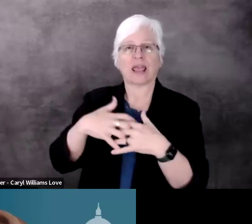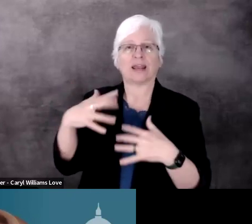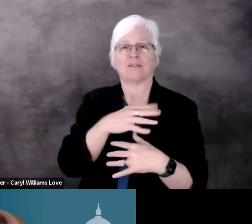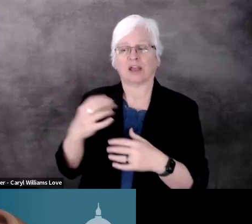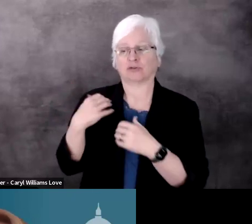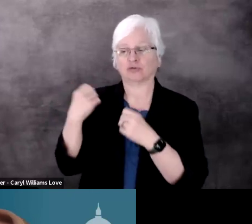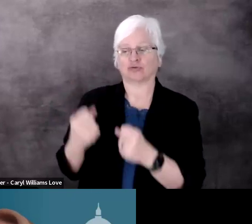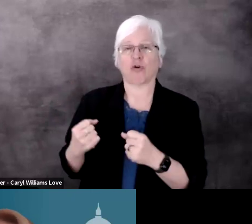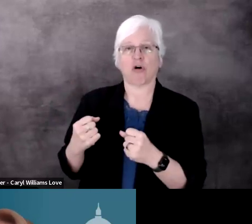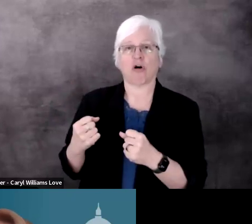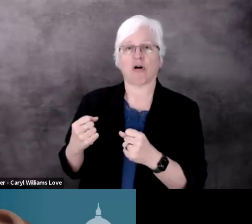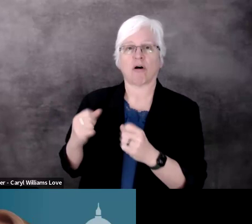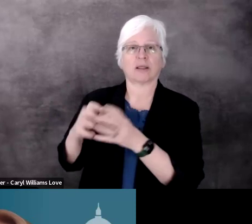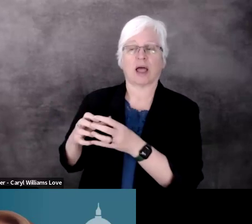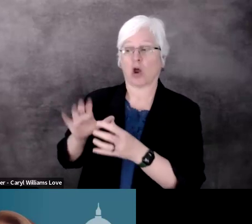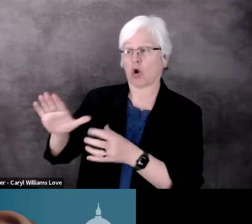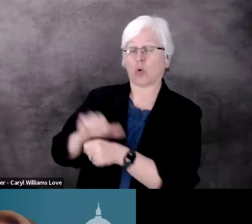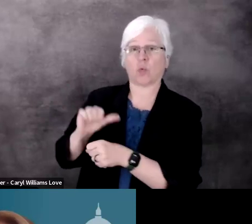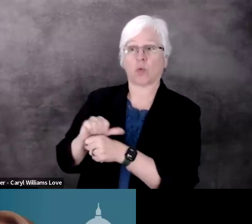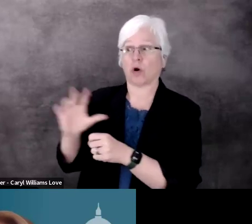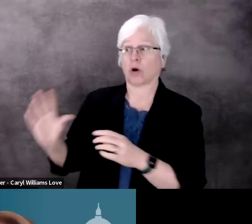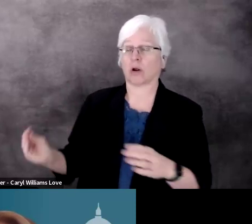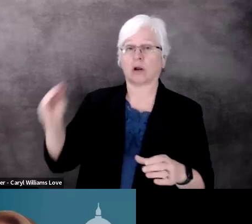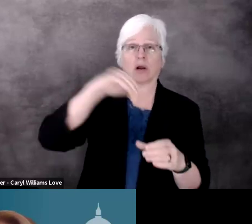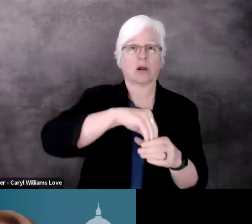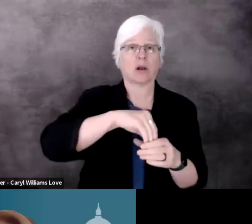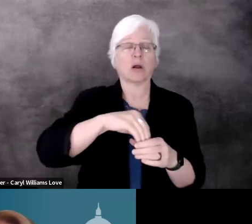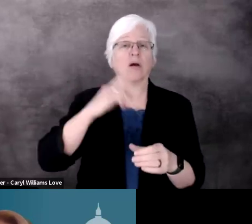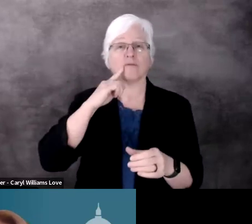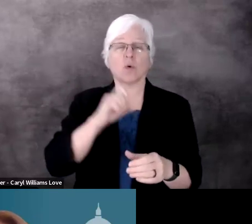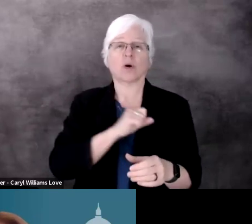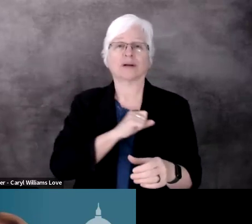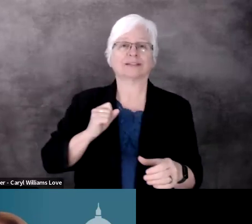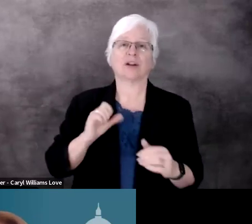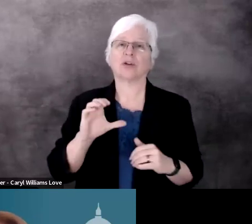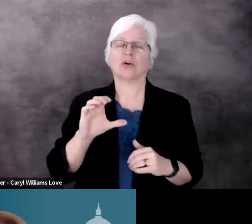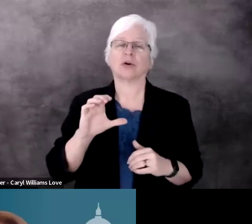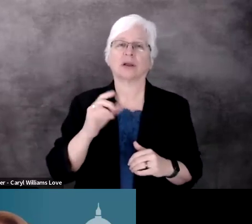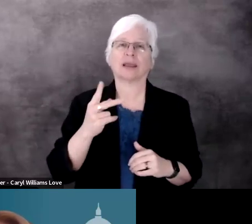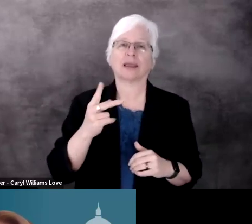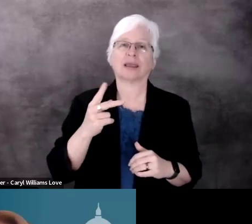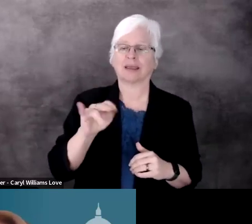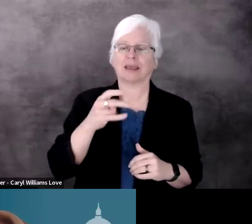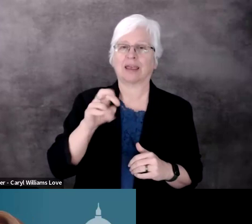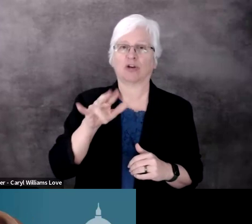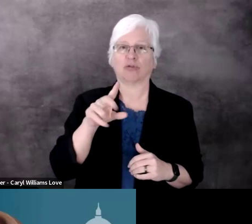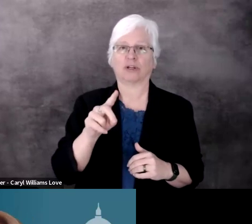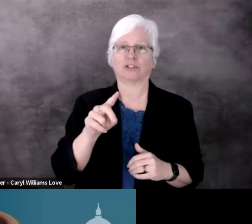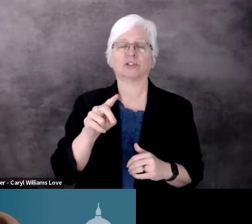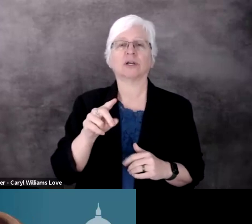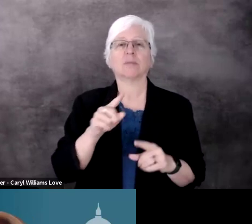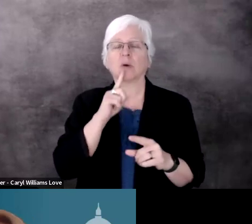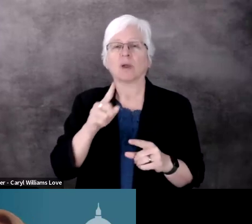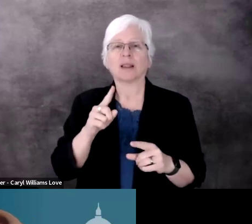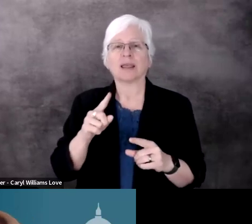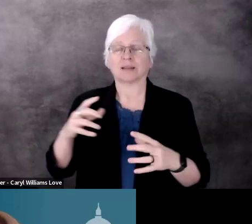and her work got incorporated into Senator Dingra's bill, but it was really to codify the Native and Strong line and to